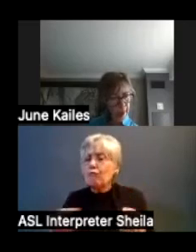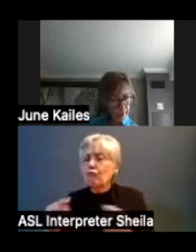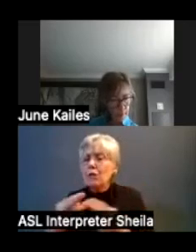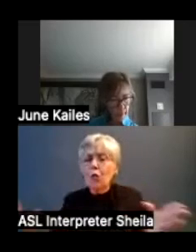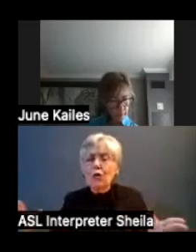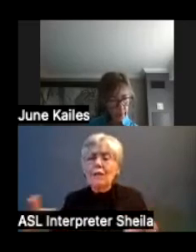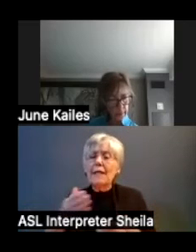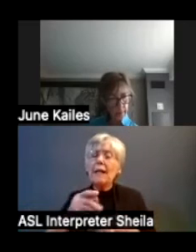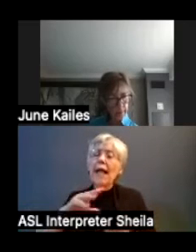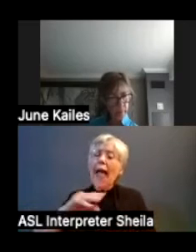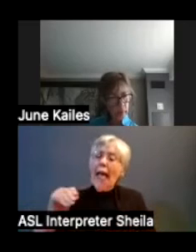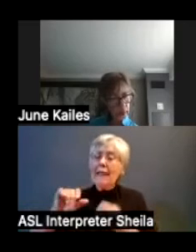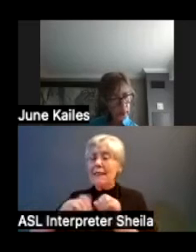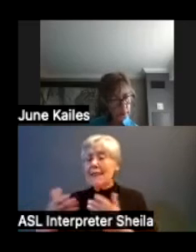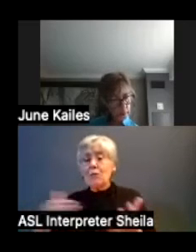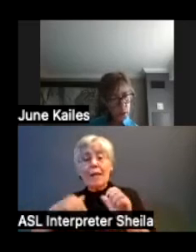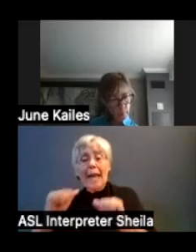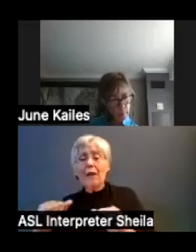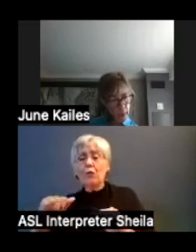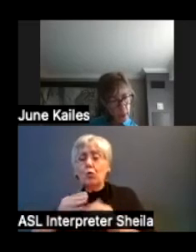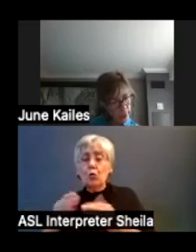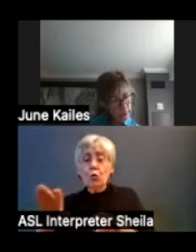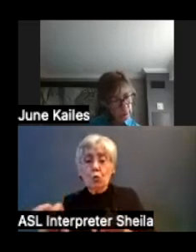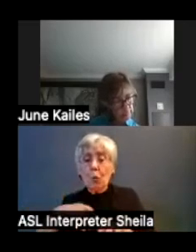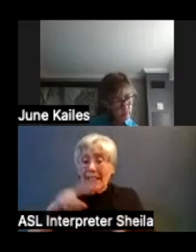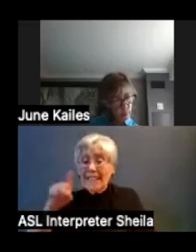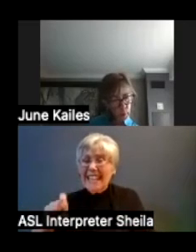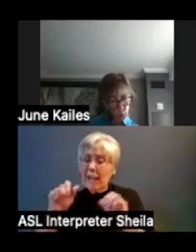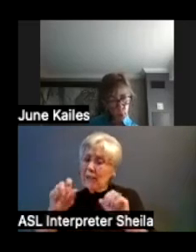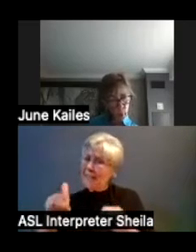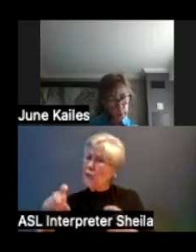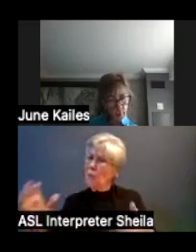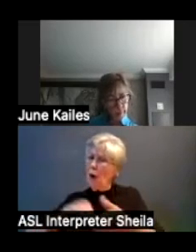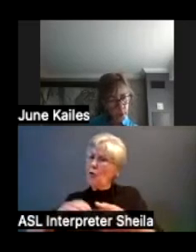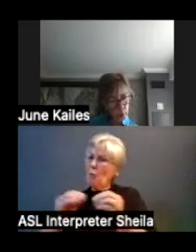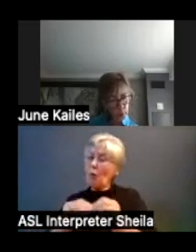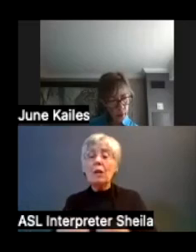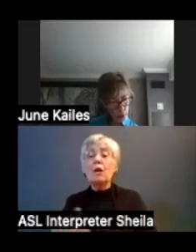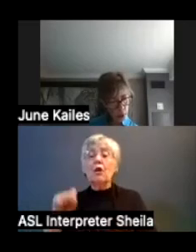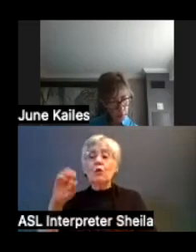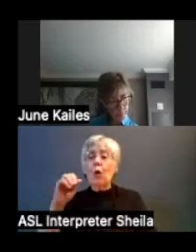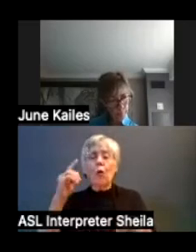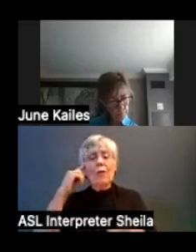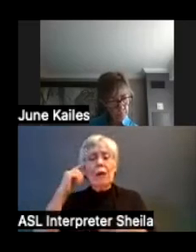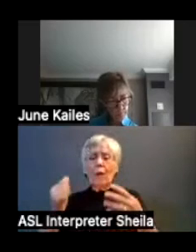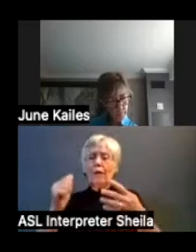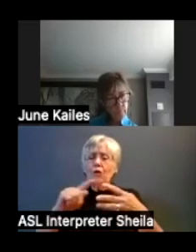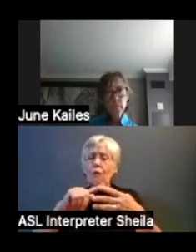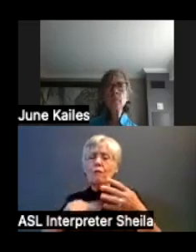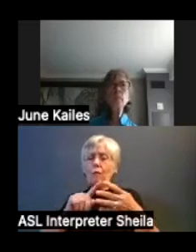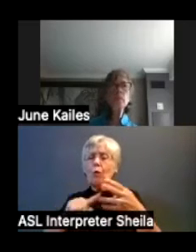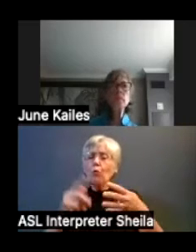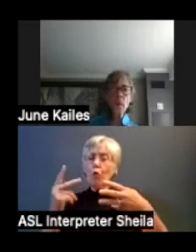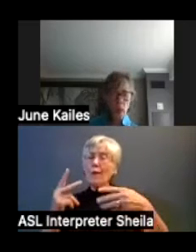and capabilities. So think to yourself, which ones of those are true?